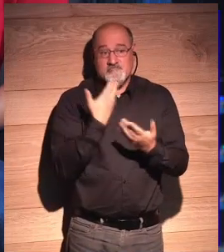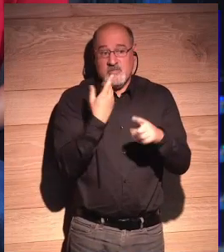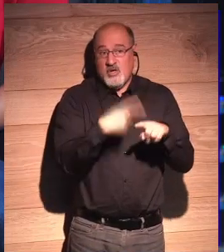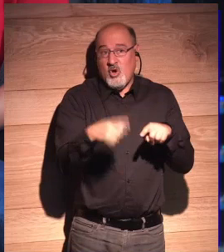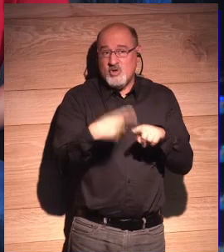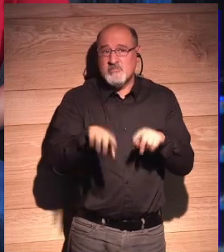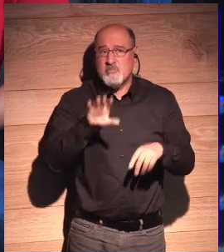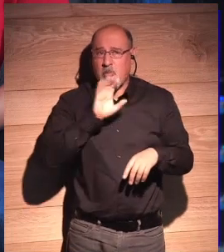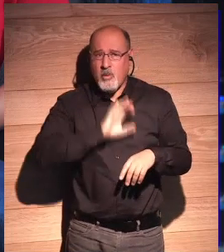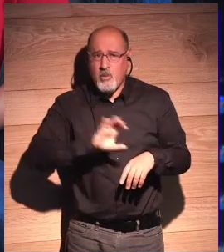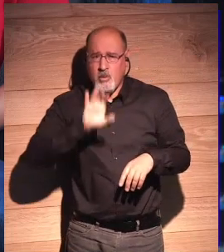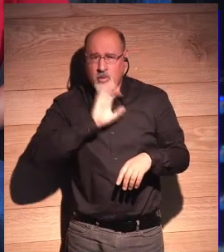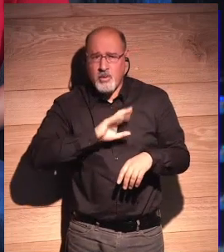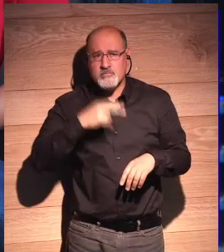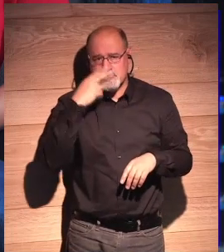era. They all have this